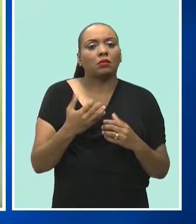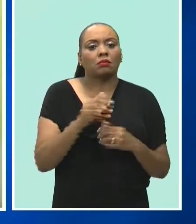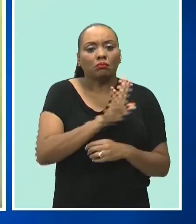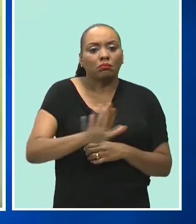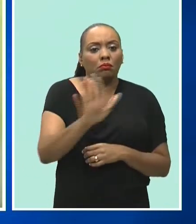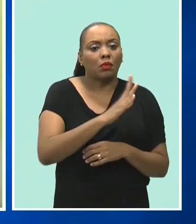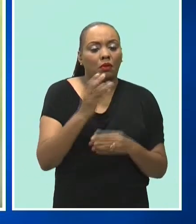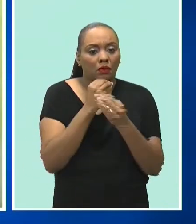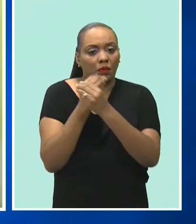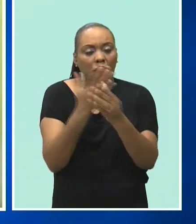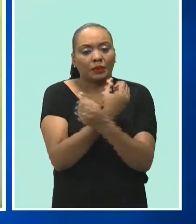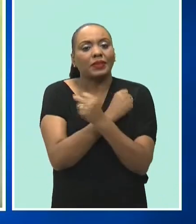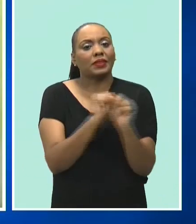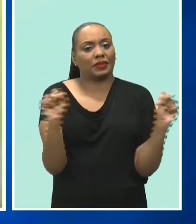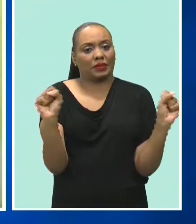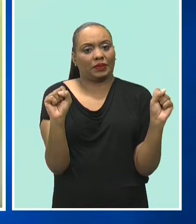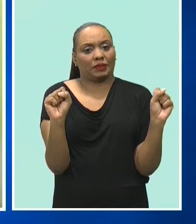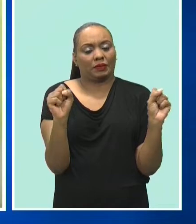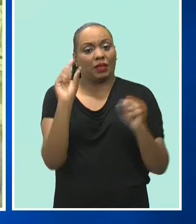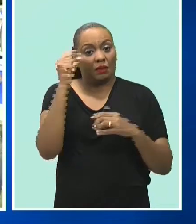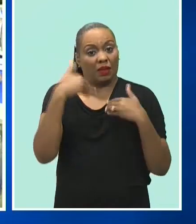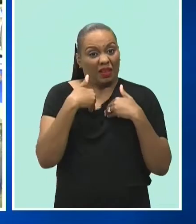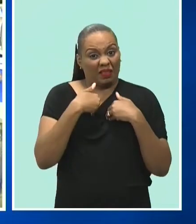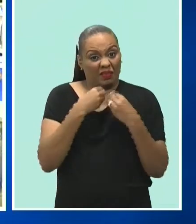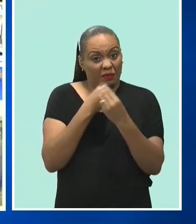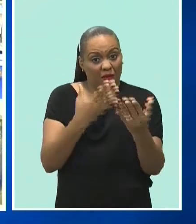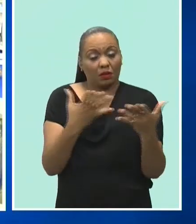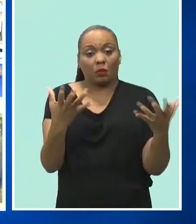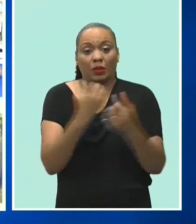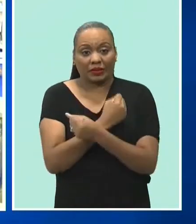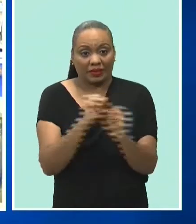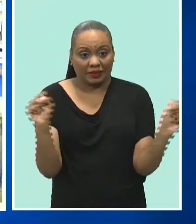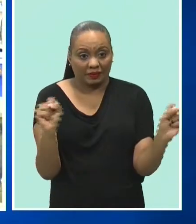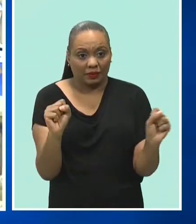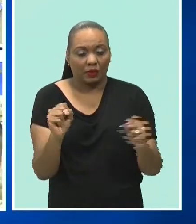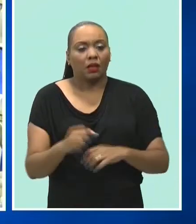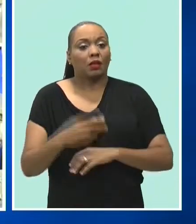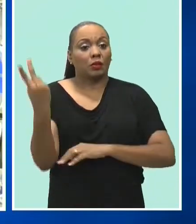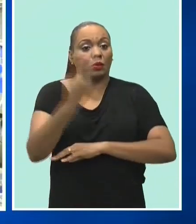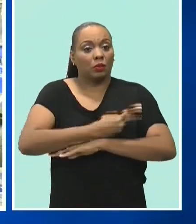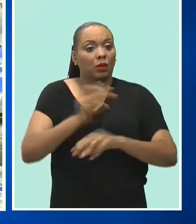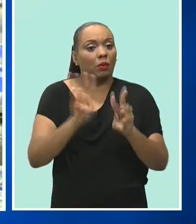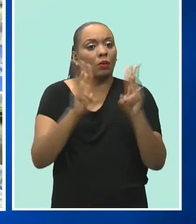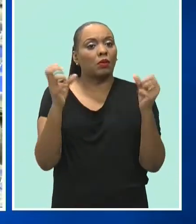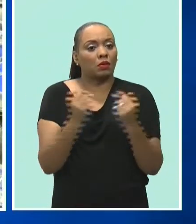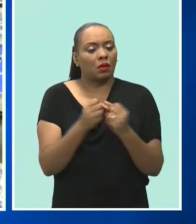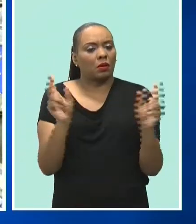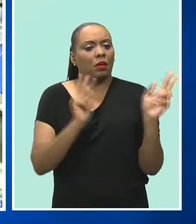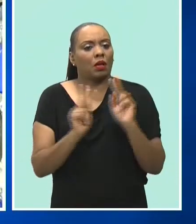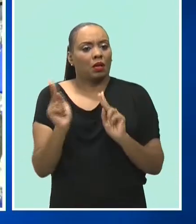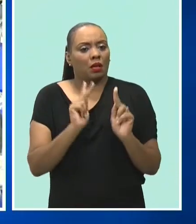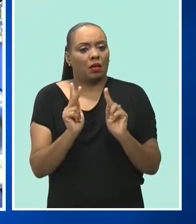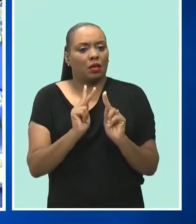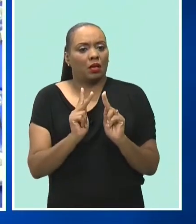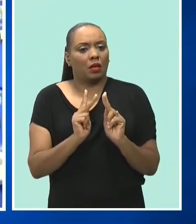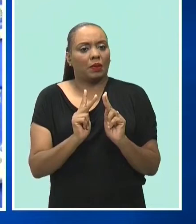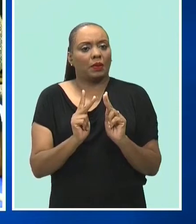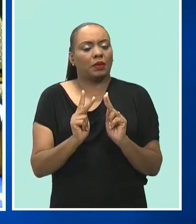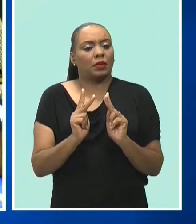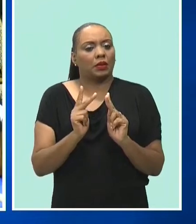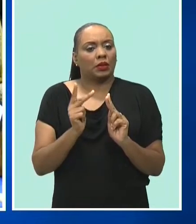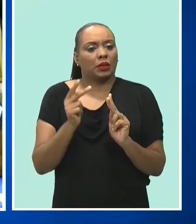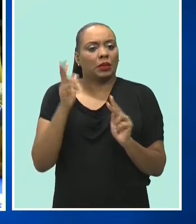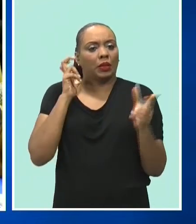data which is in our possession. The two-day workshop exposes participants to the EU General Data Protection